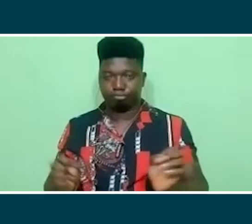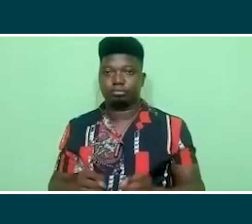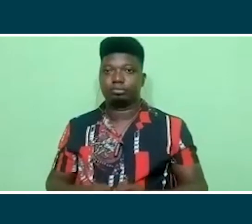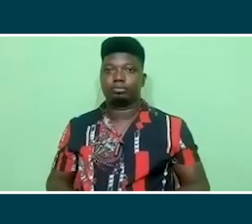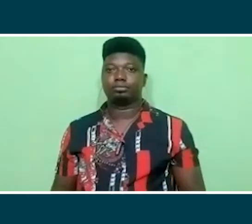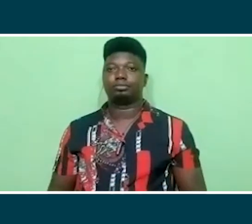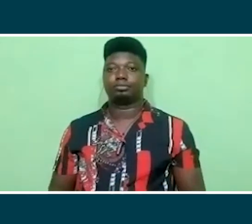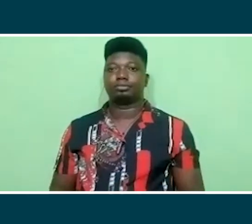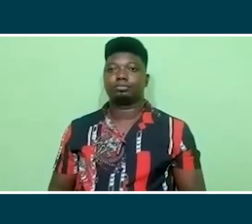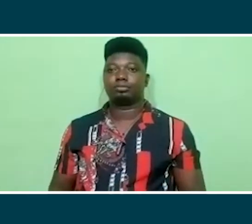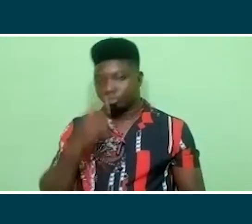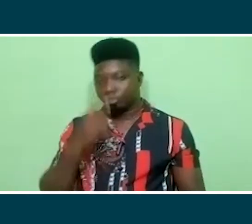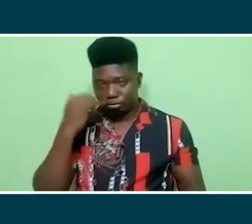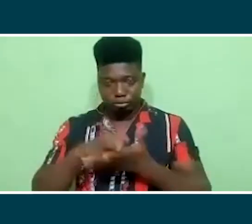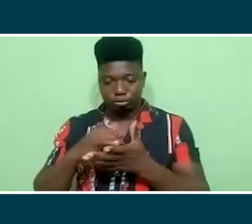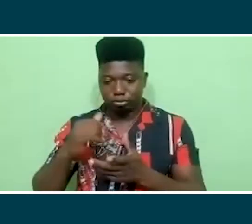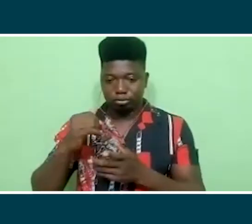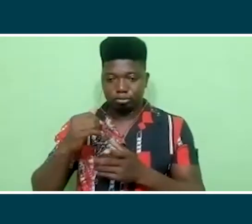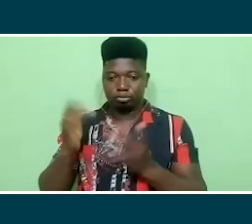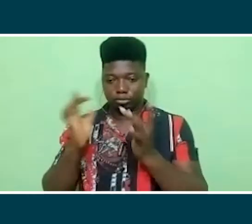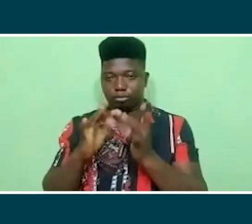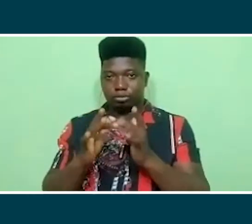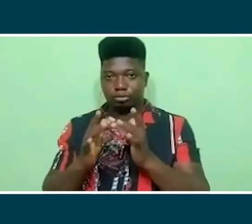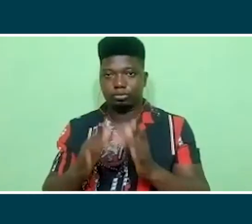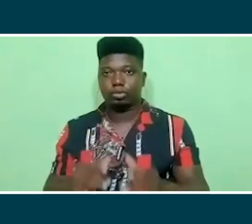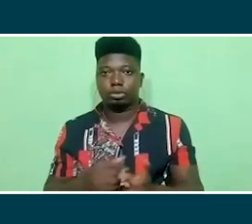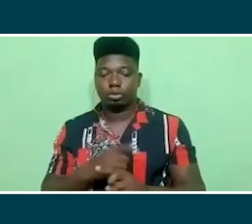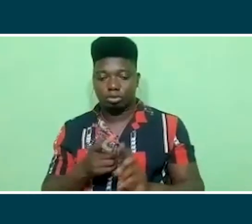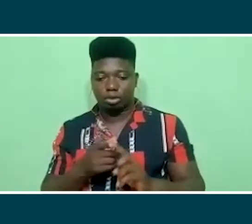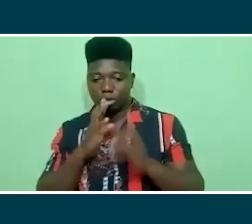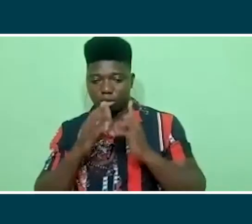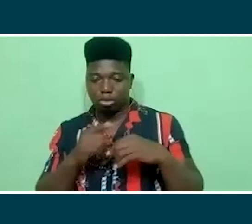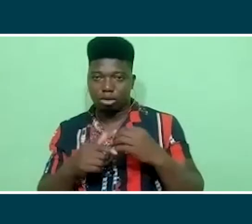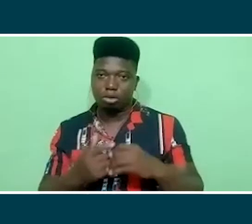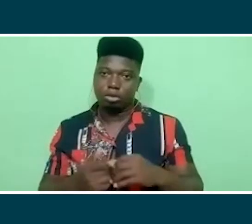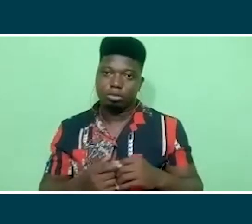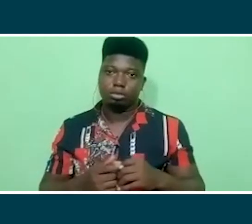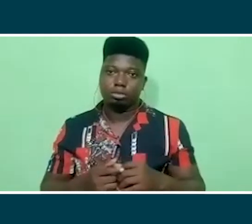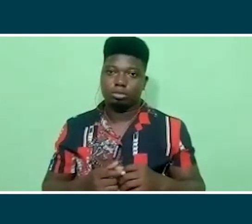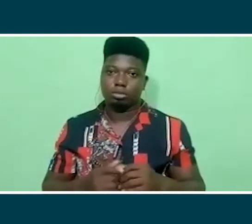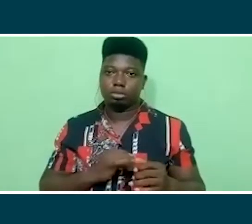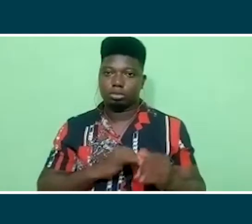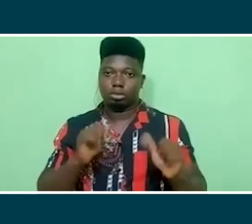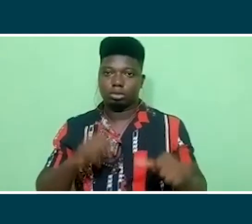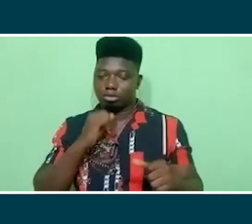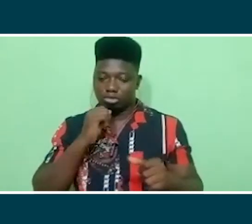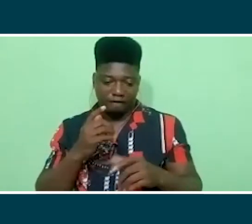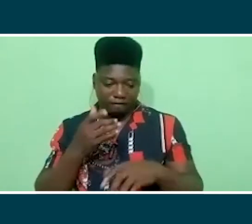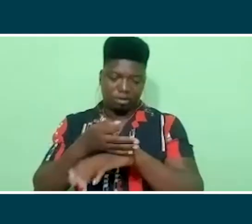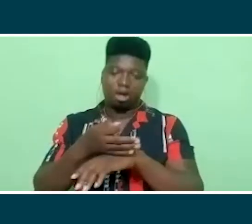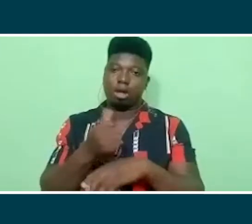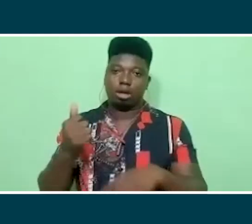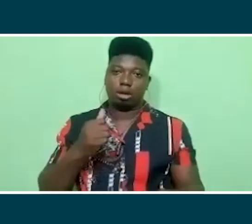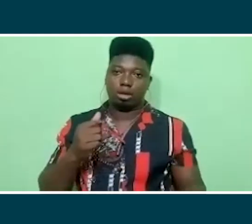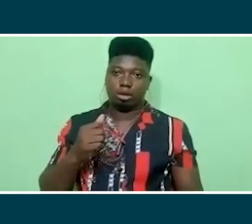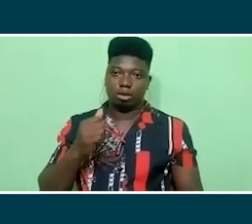to internet. Then also when he talked about consent, saying, I cannot force a woman into doing something which